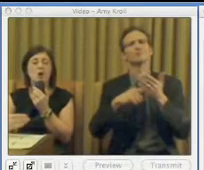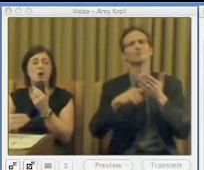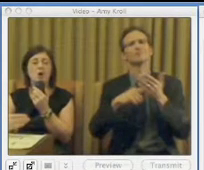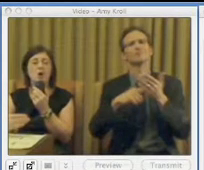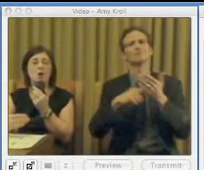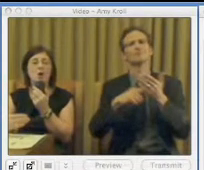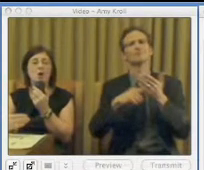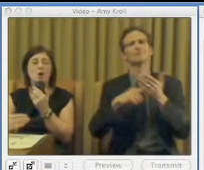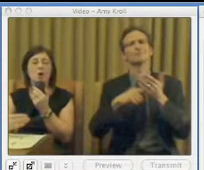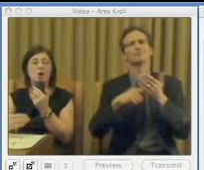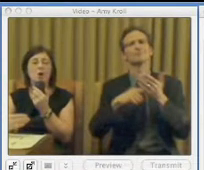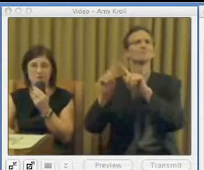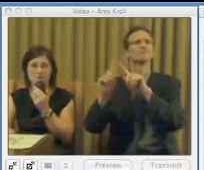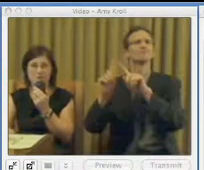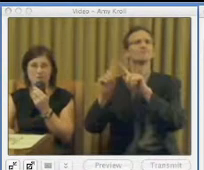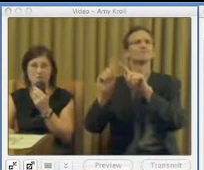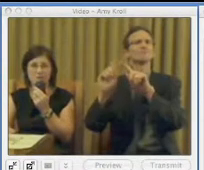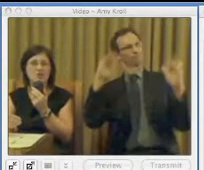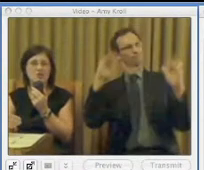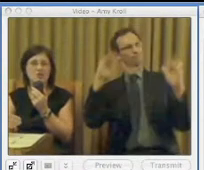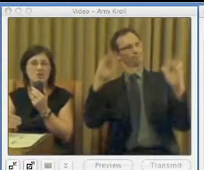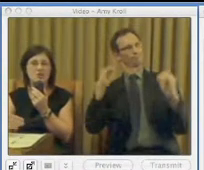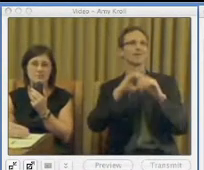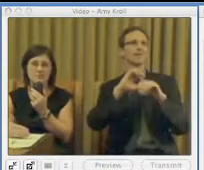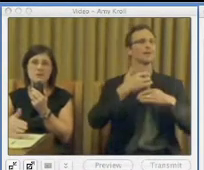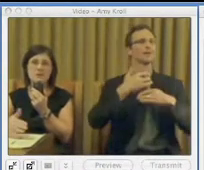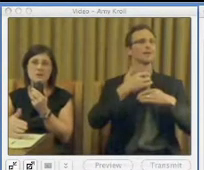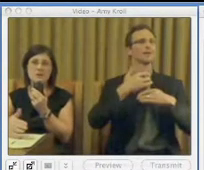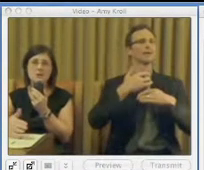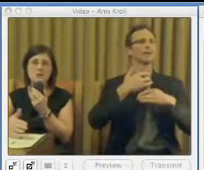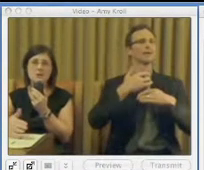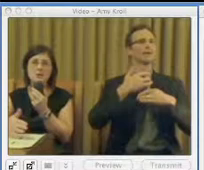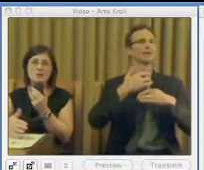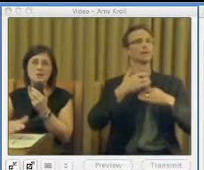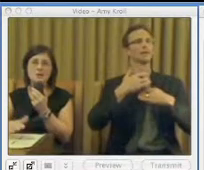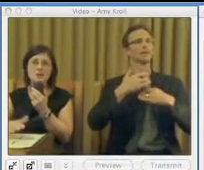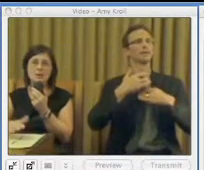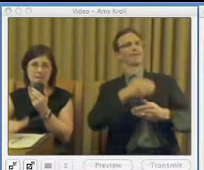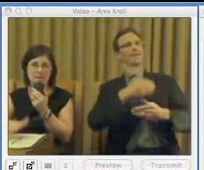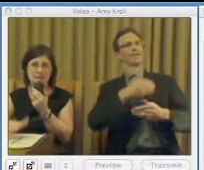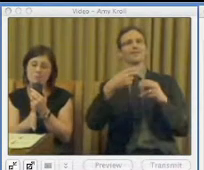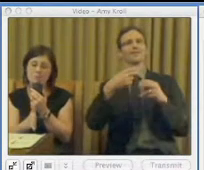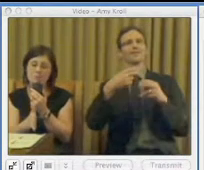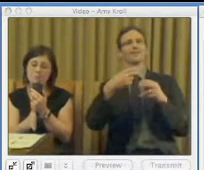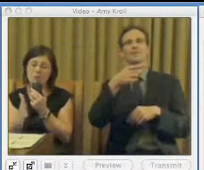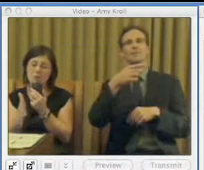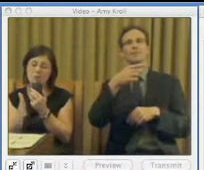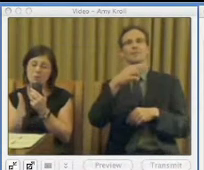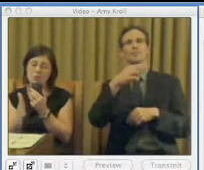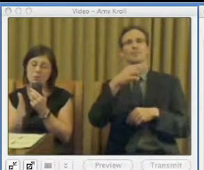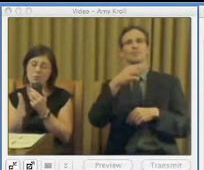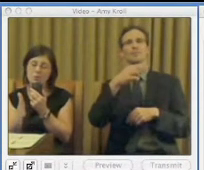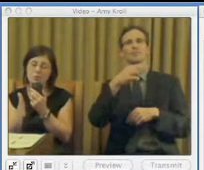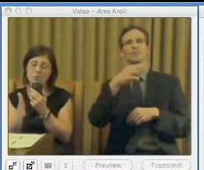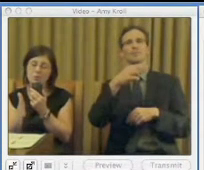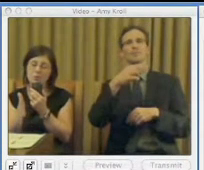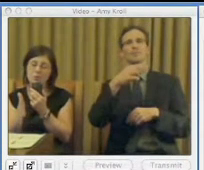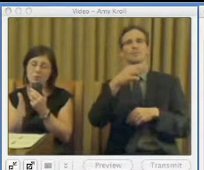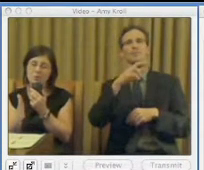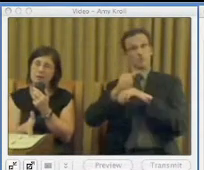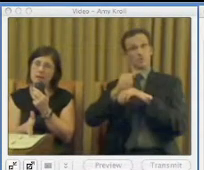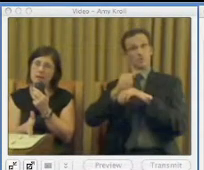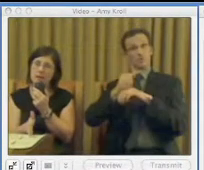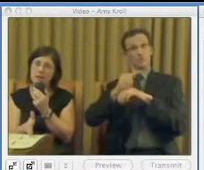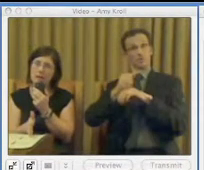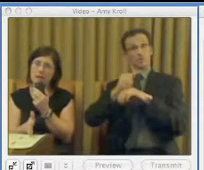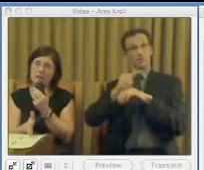protocols. All communication is rule governed. So we know that in conferences there are certain protocols around